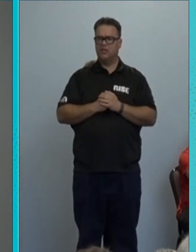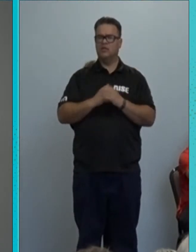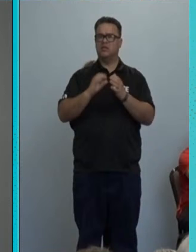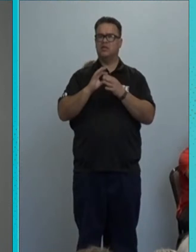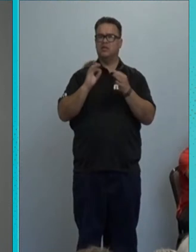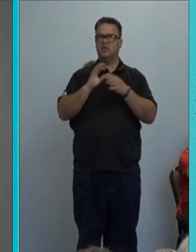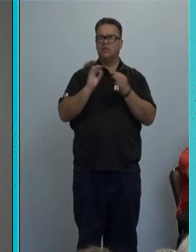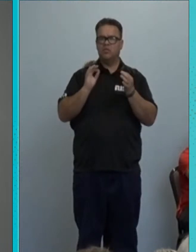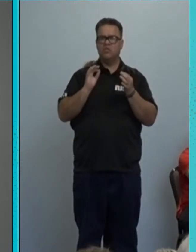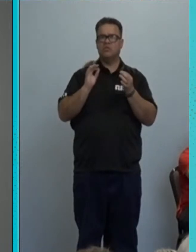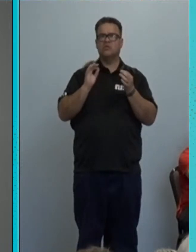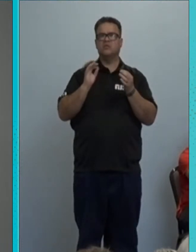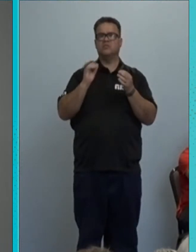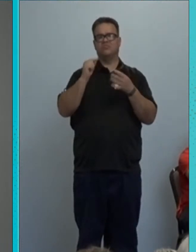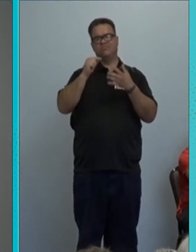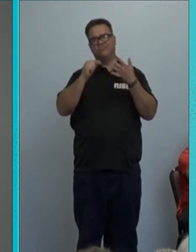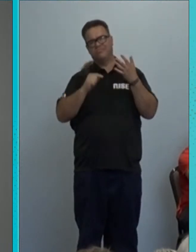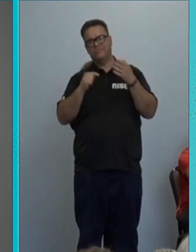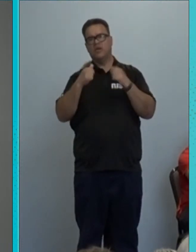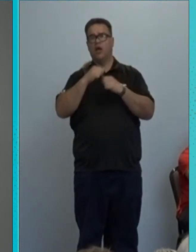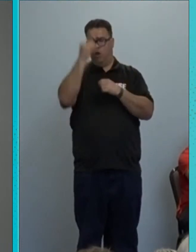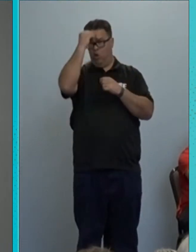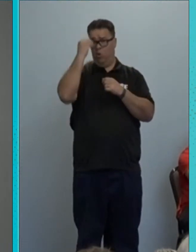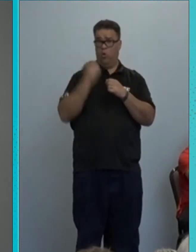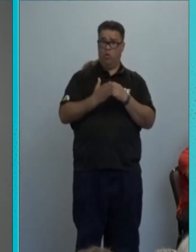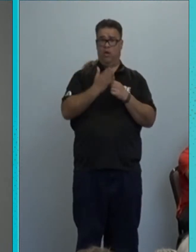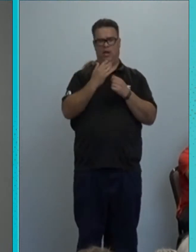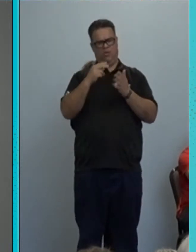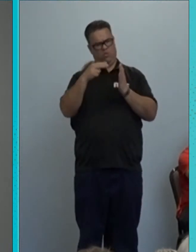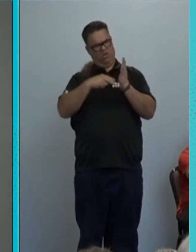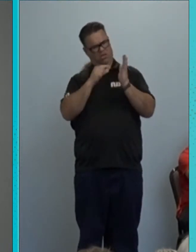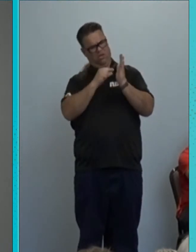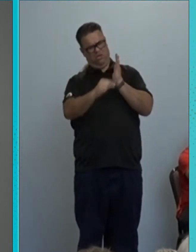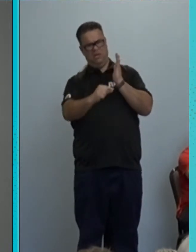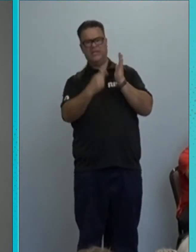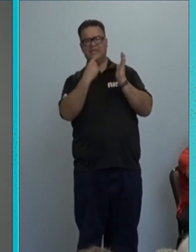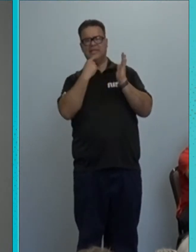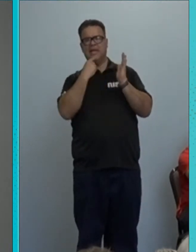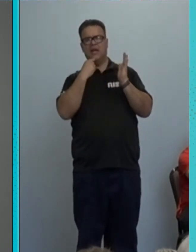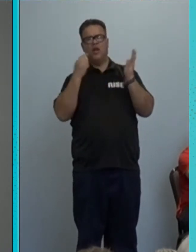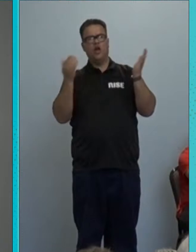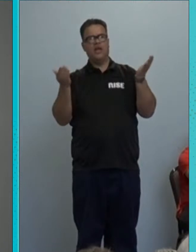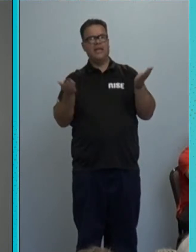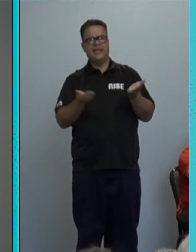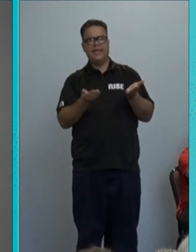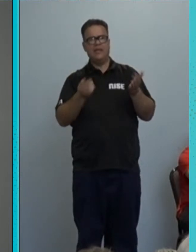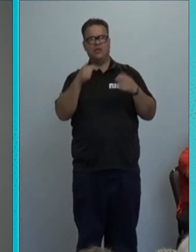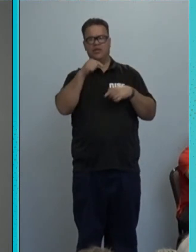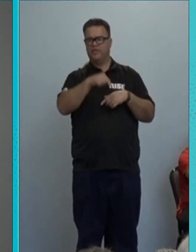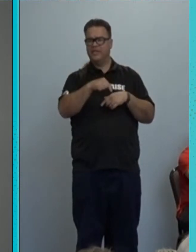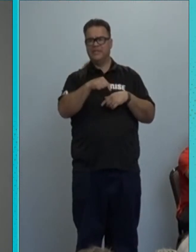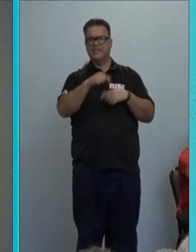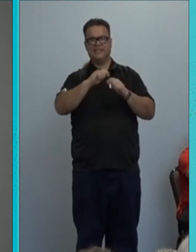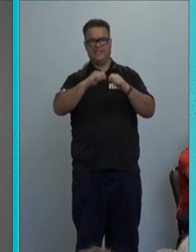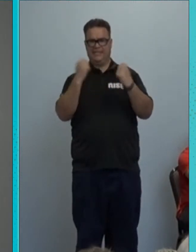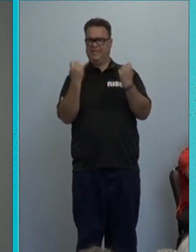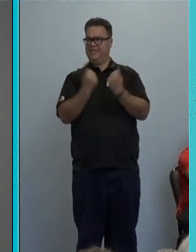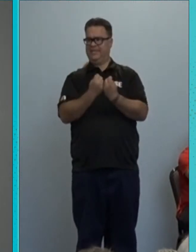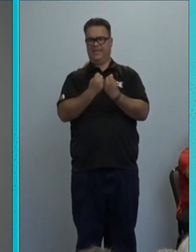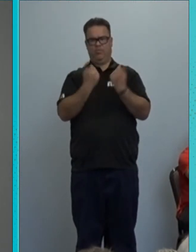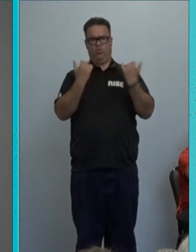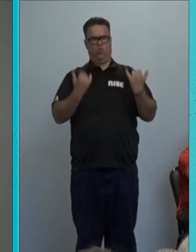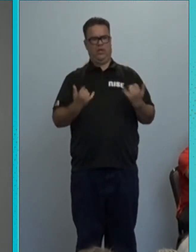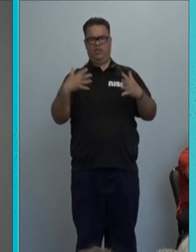lots of little things, and by the way, there is this team,